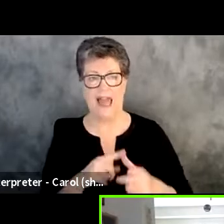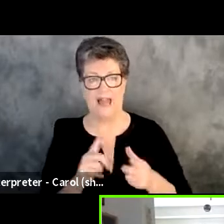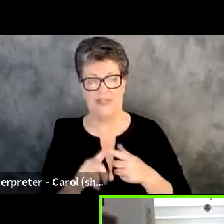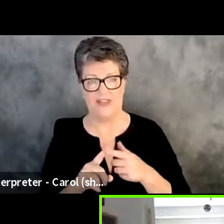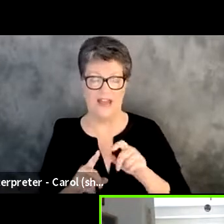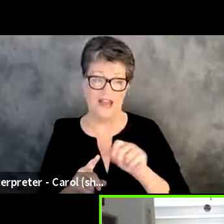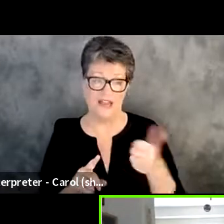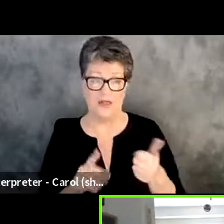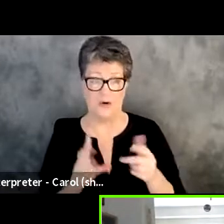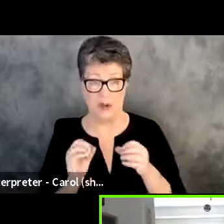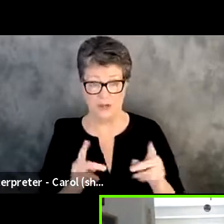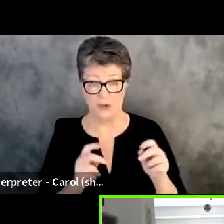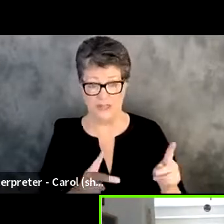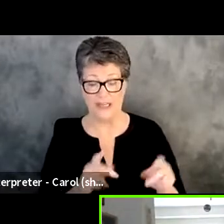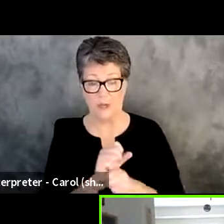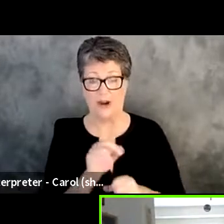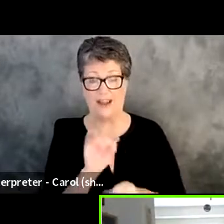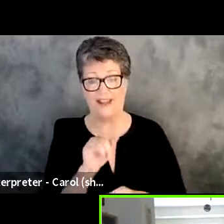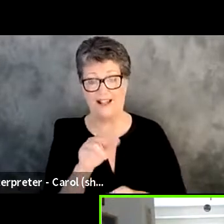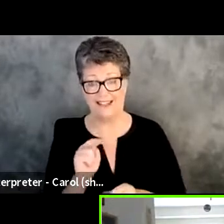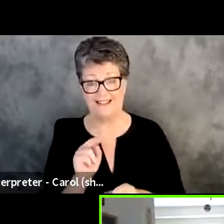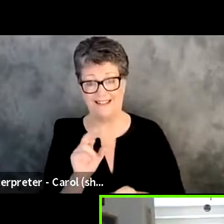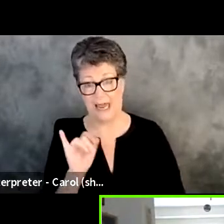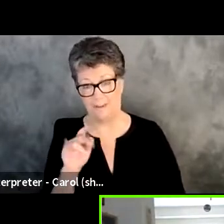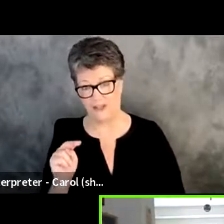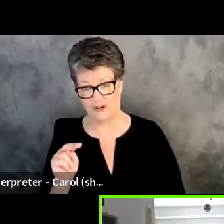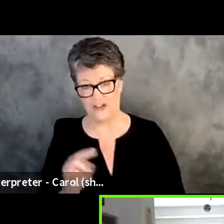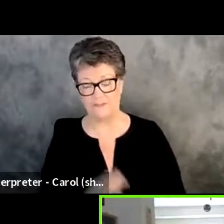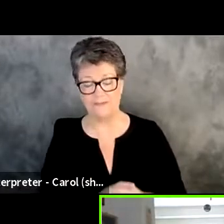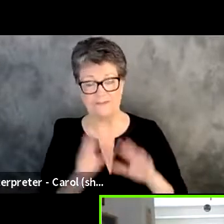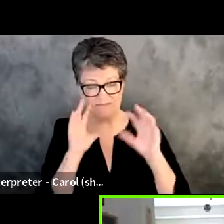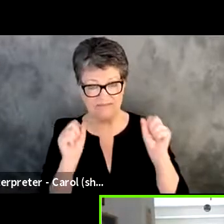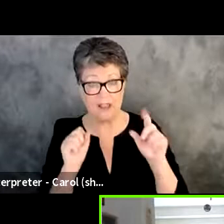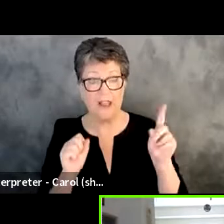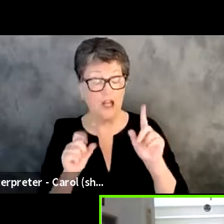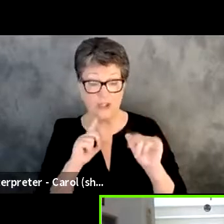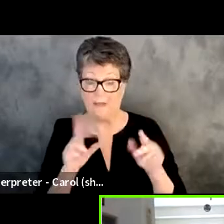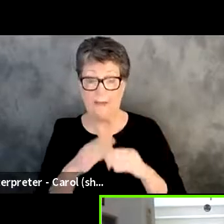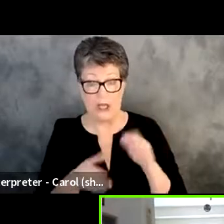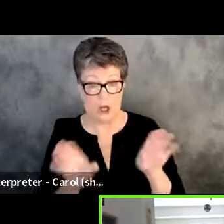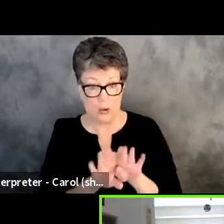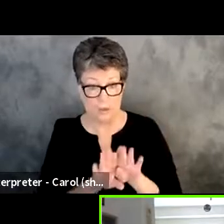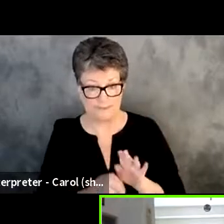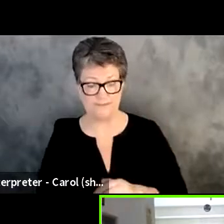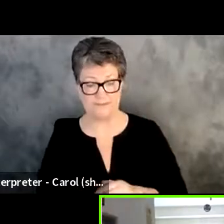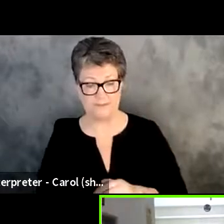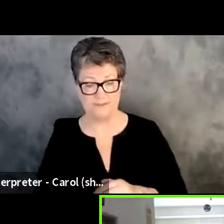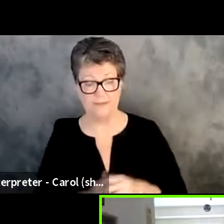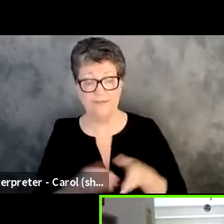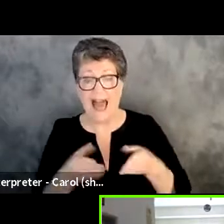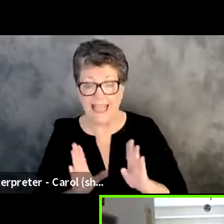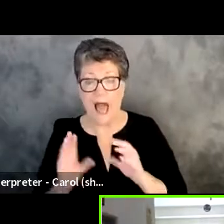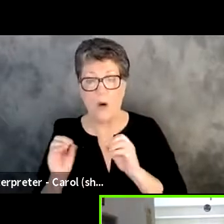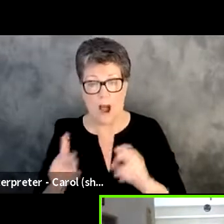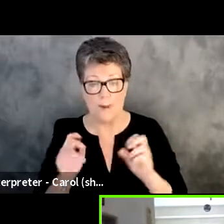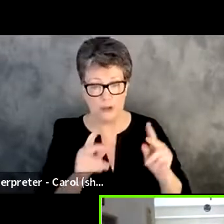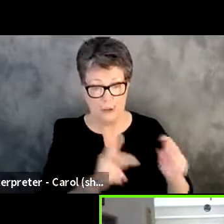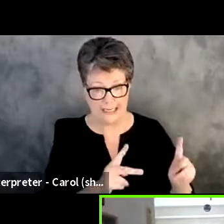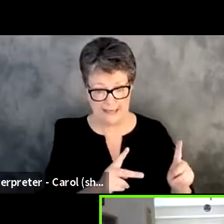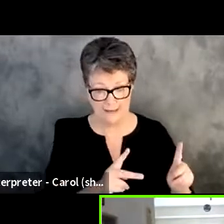come back and work in the Clinton administration. So let me conclude. Allow